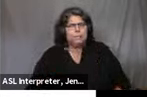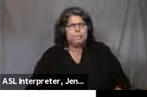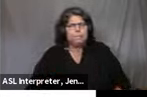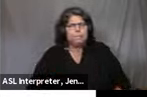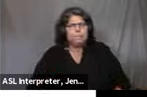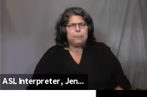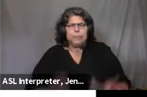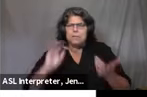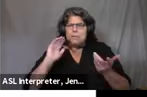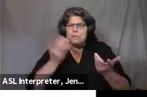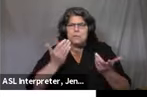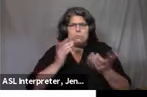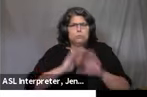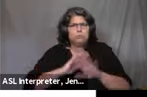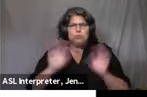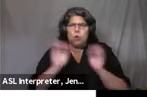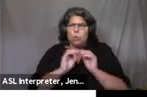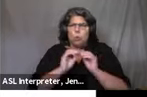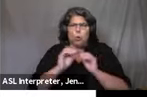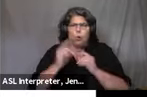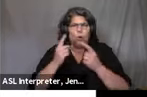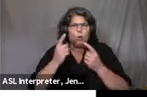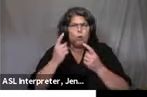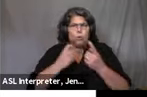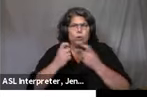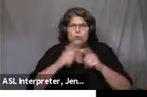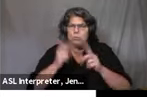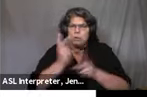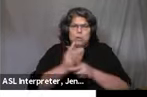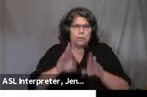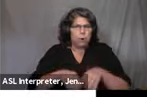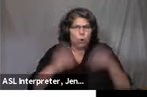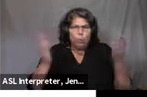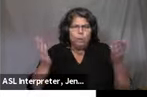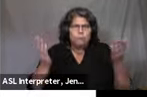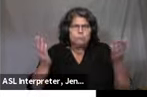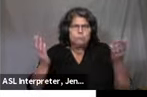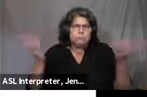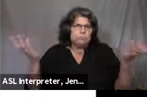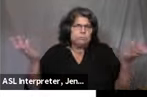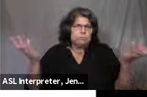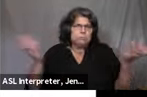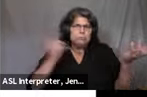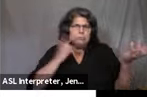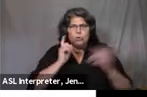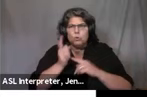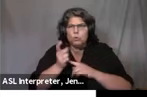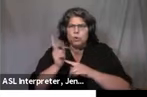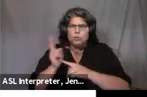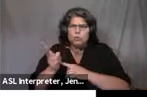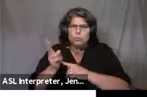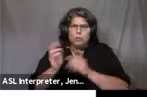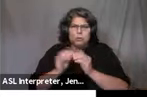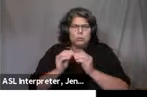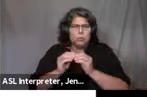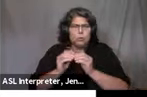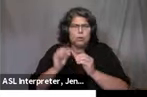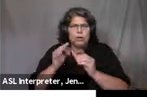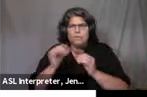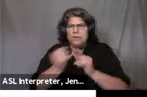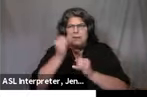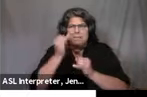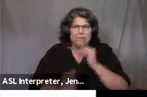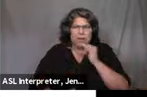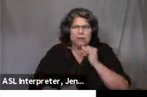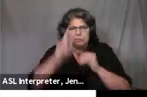It appears we do not have any more questions, but we will keep this session open for one or two more minutes in case there are any final